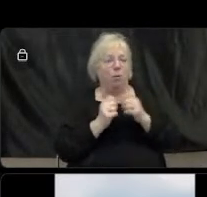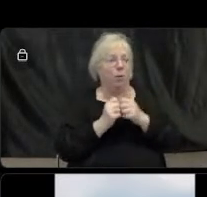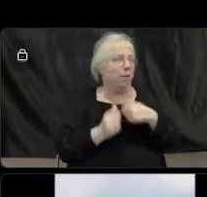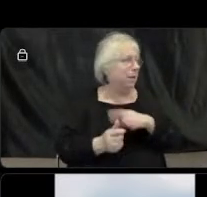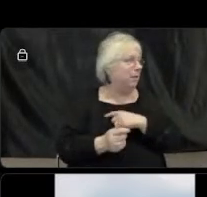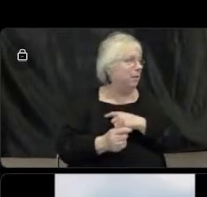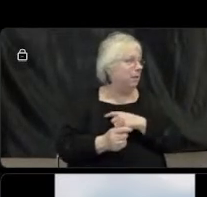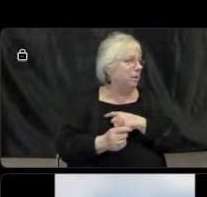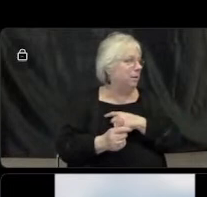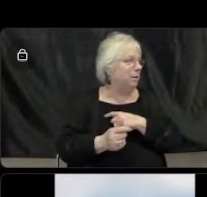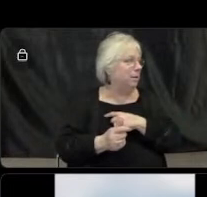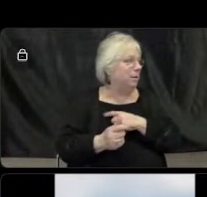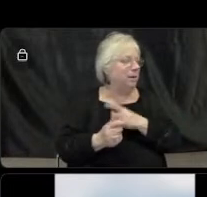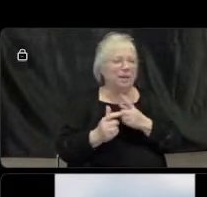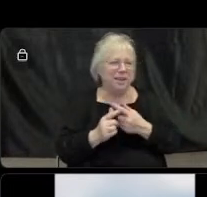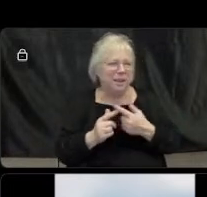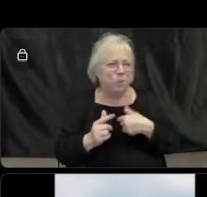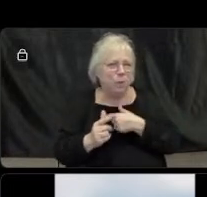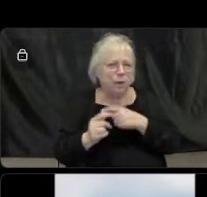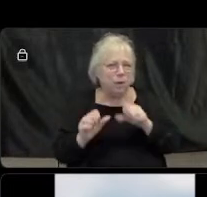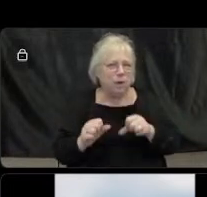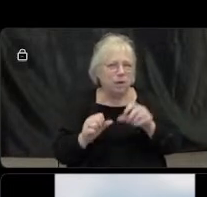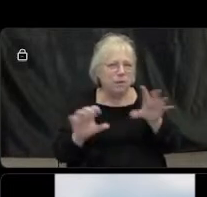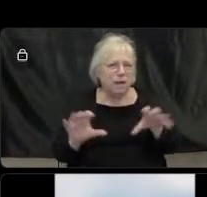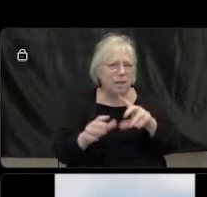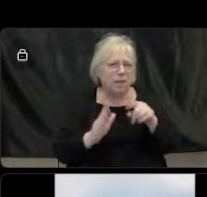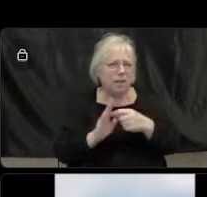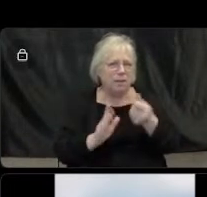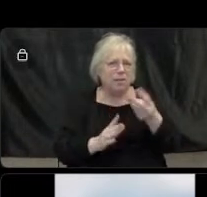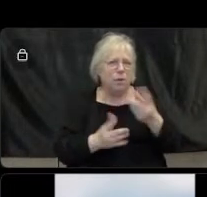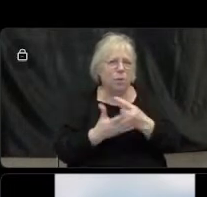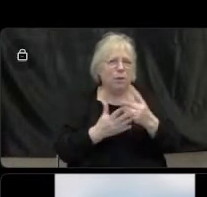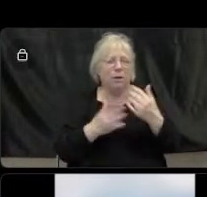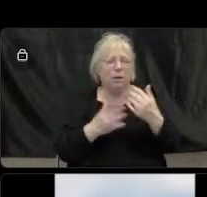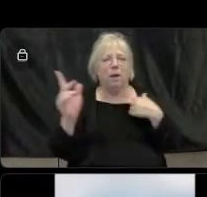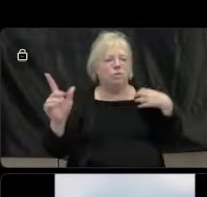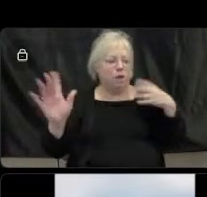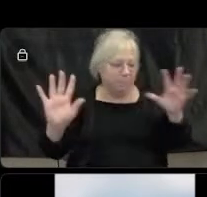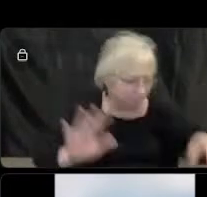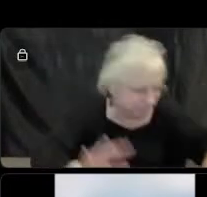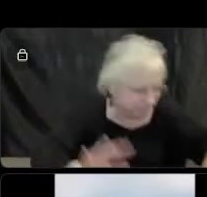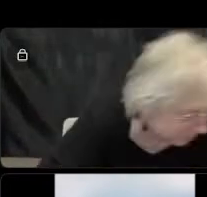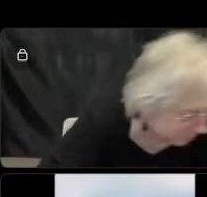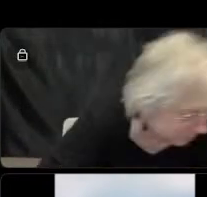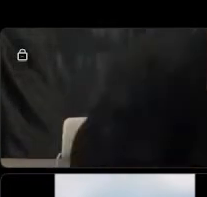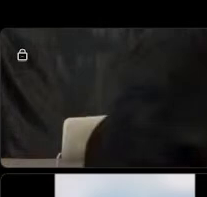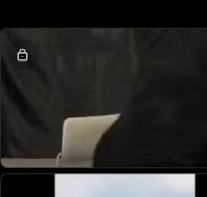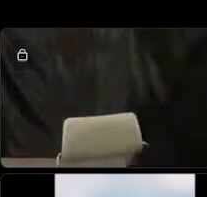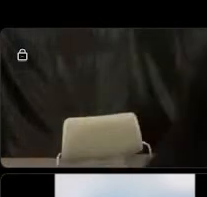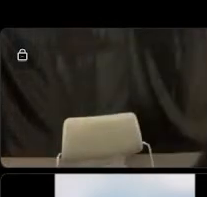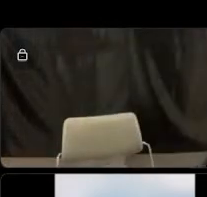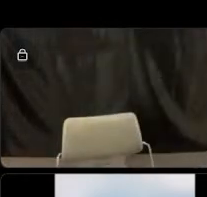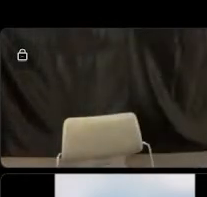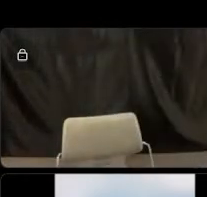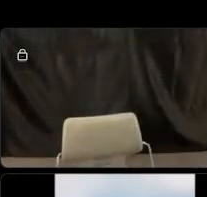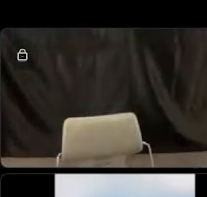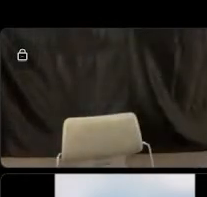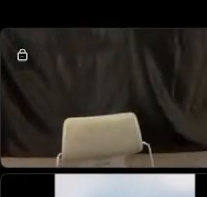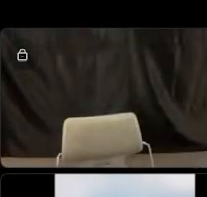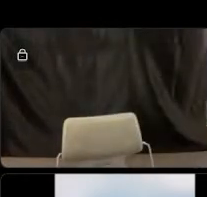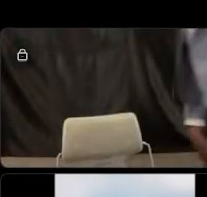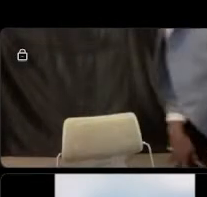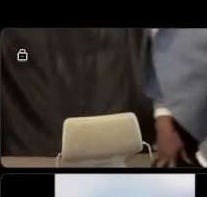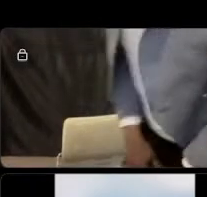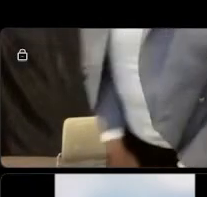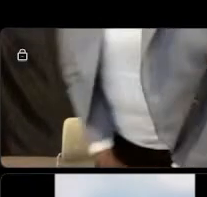have done this a couple of weeks ago or whatever. Okay, we have applicant. I